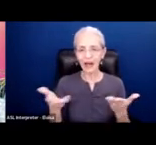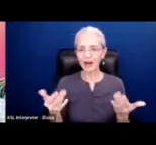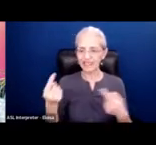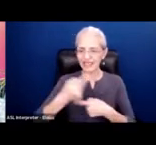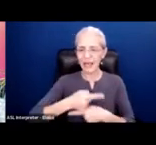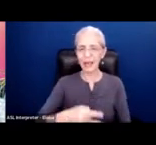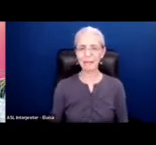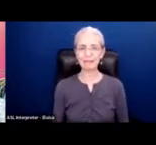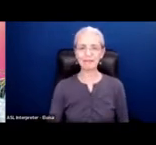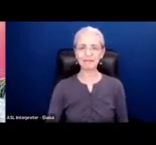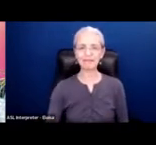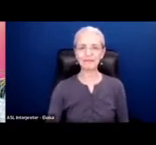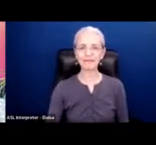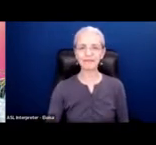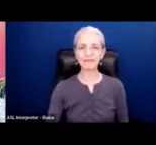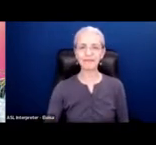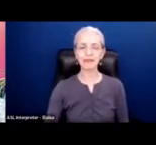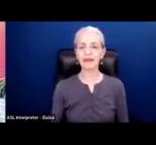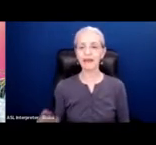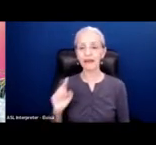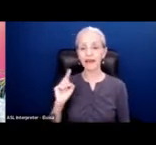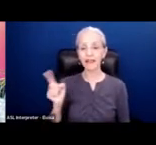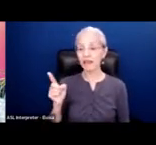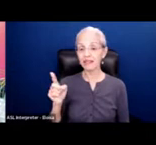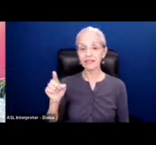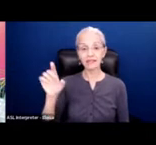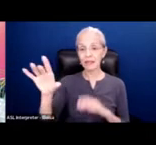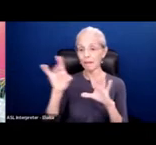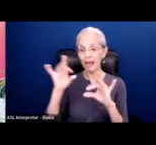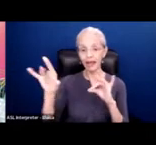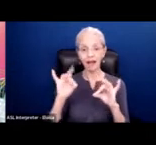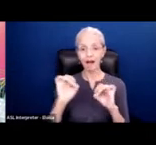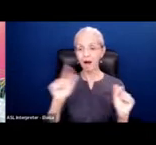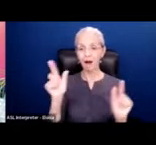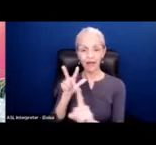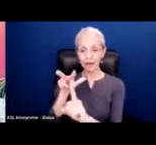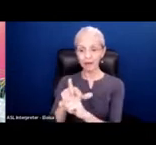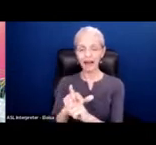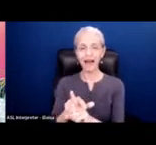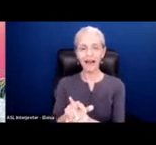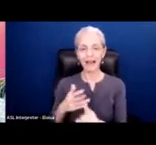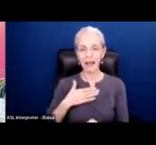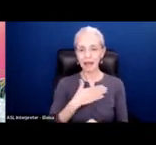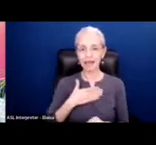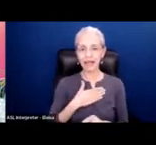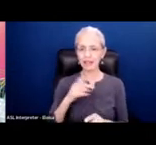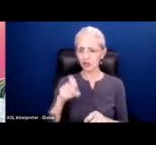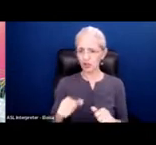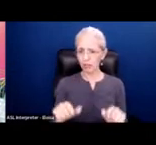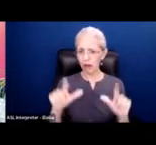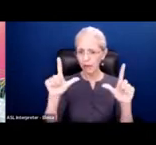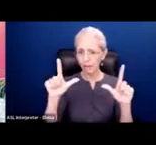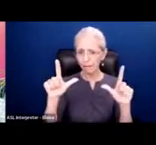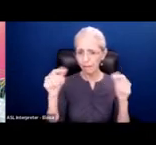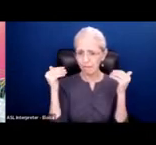today. This is a select all that apply question. So please, the poll should pop up, and go